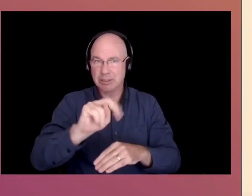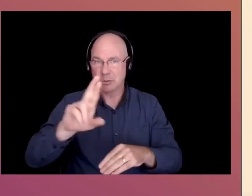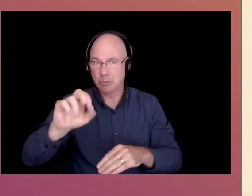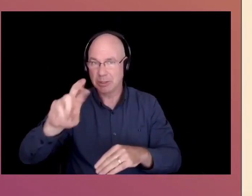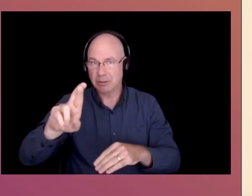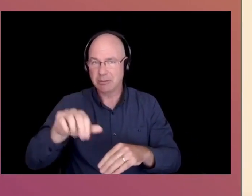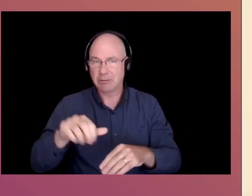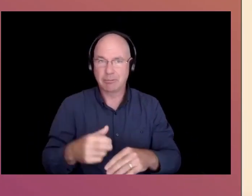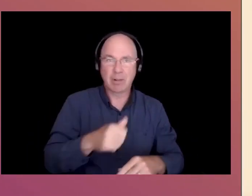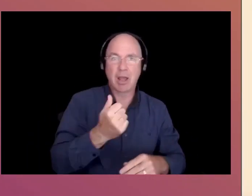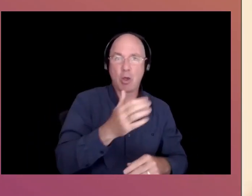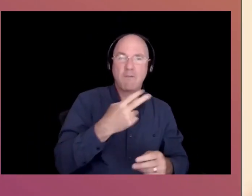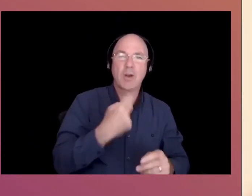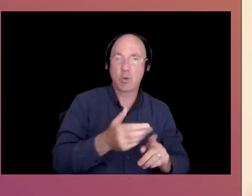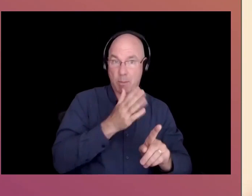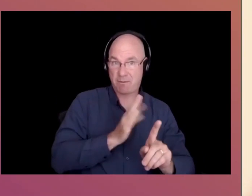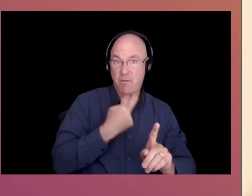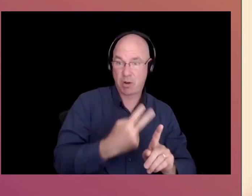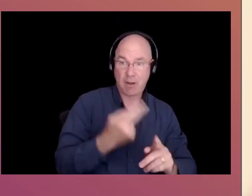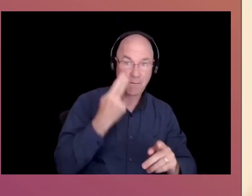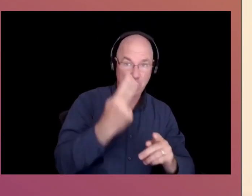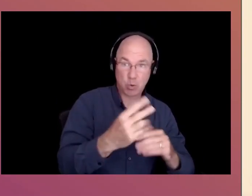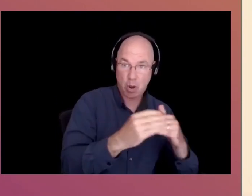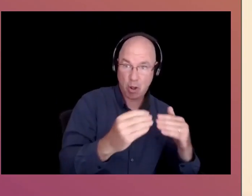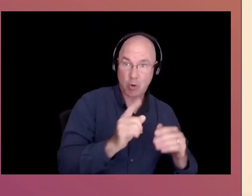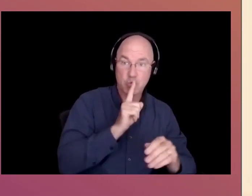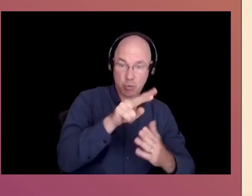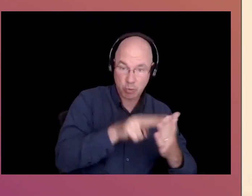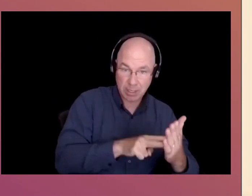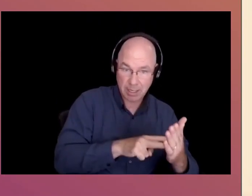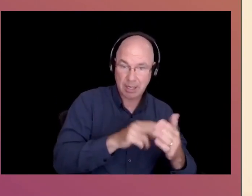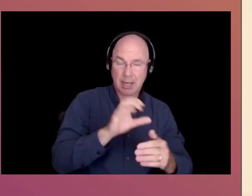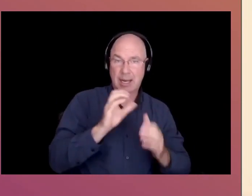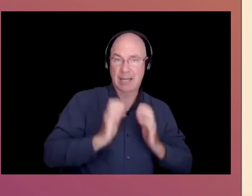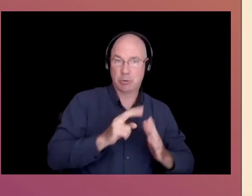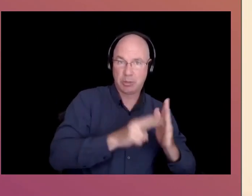View dollar. Actual reading. Customer